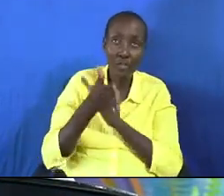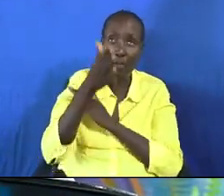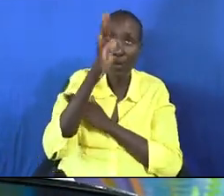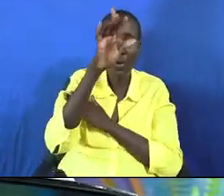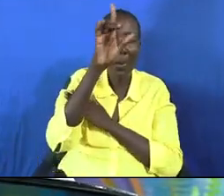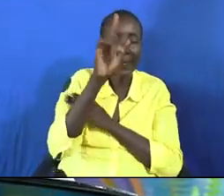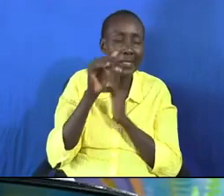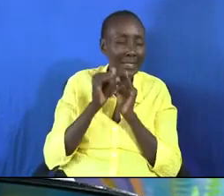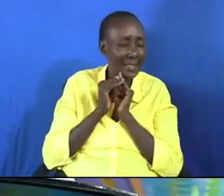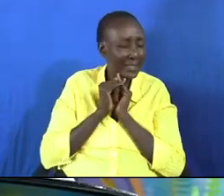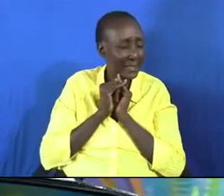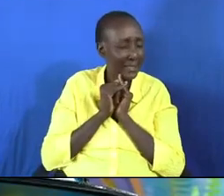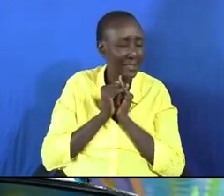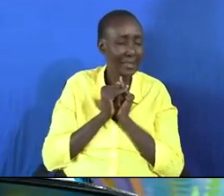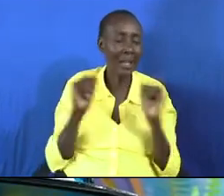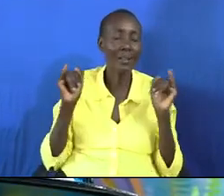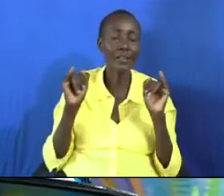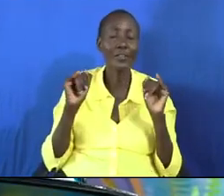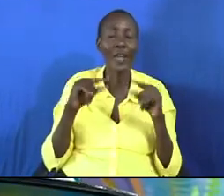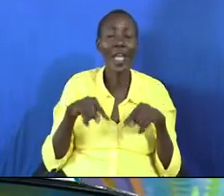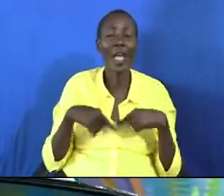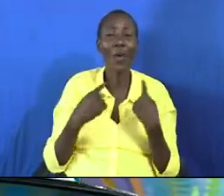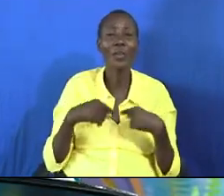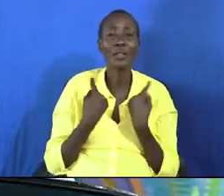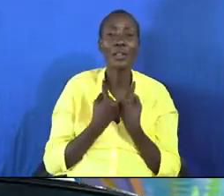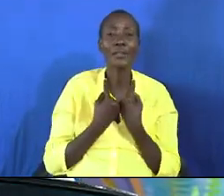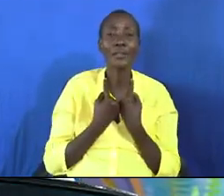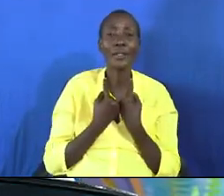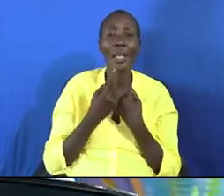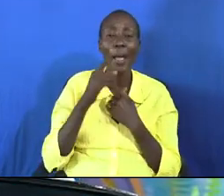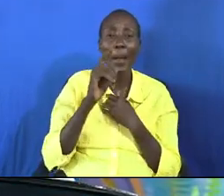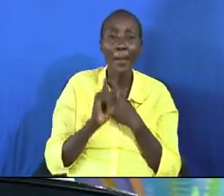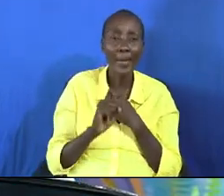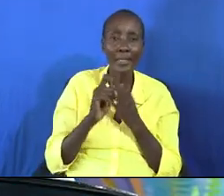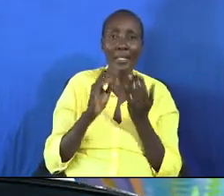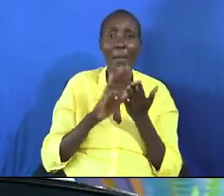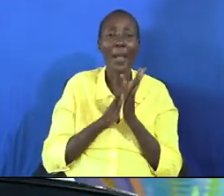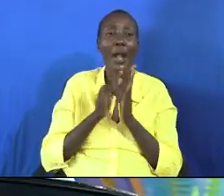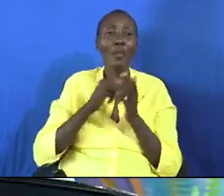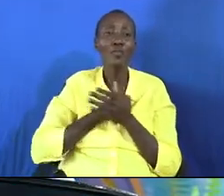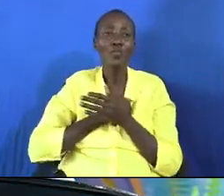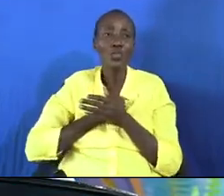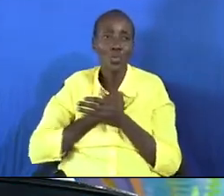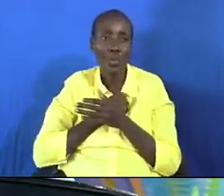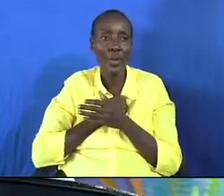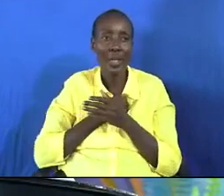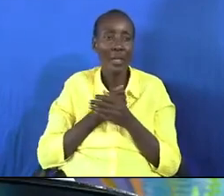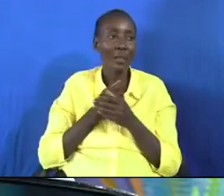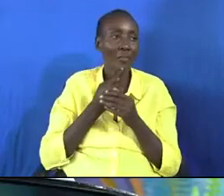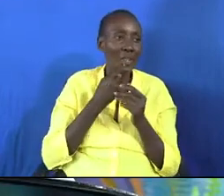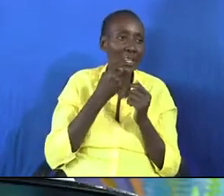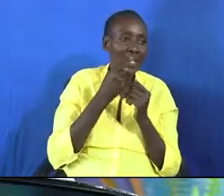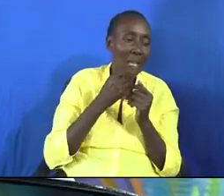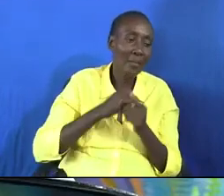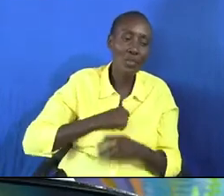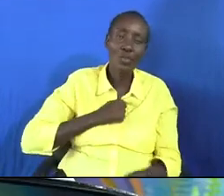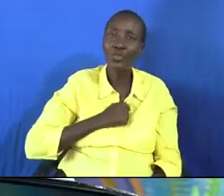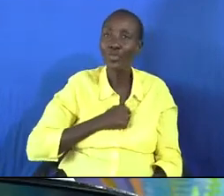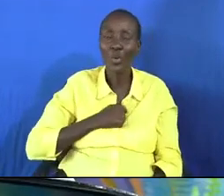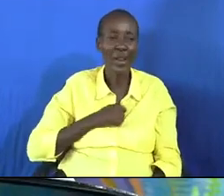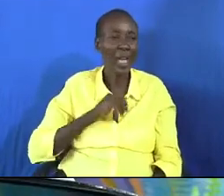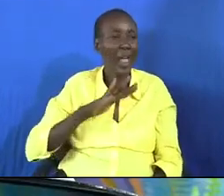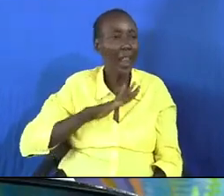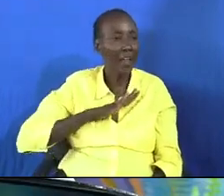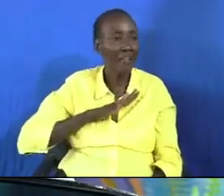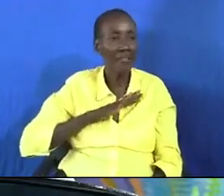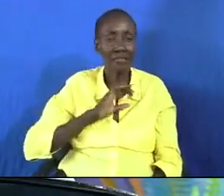we need to sanctify ourselves. We need to repent. And repent is not just saying, I'm sorry, I have